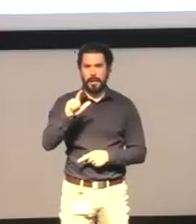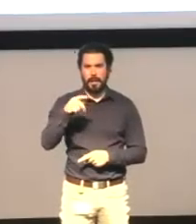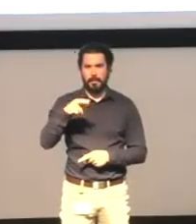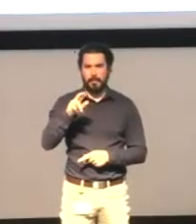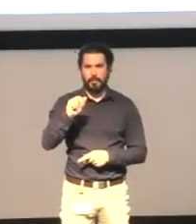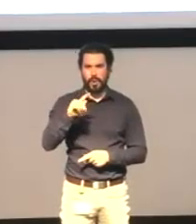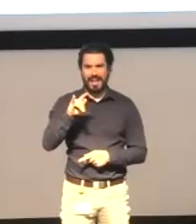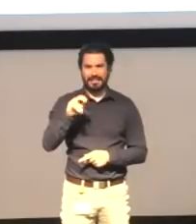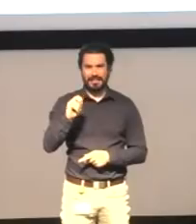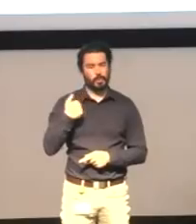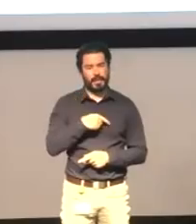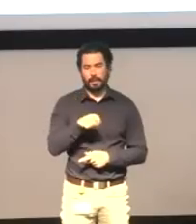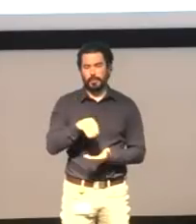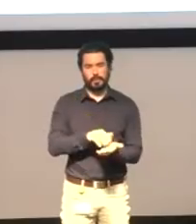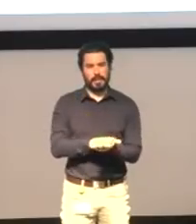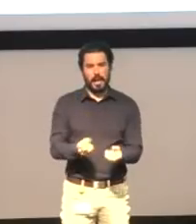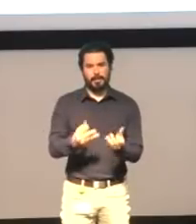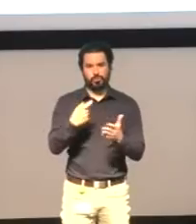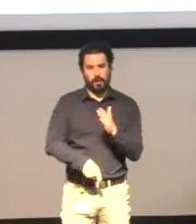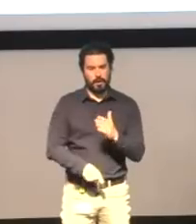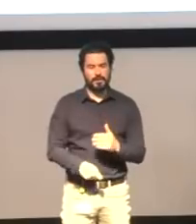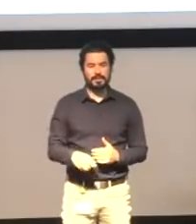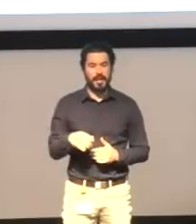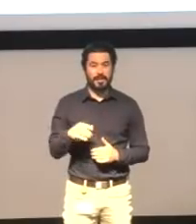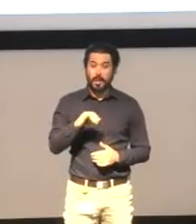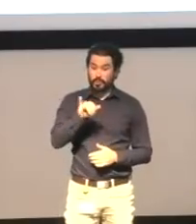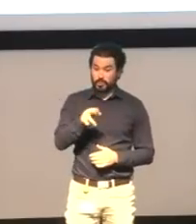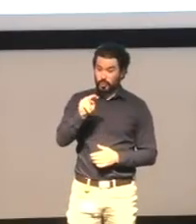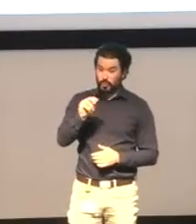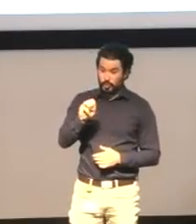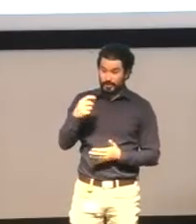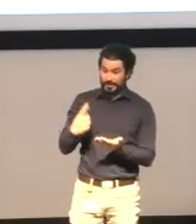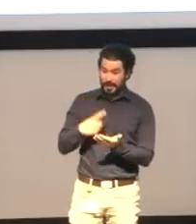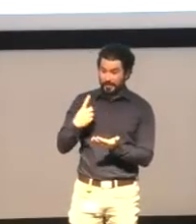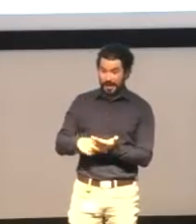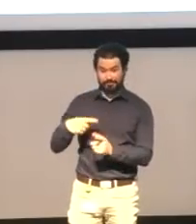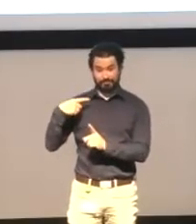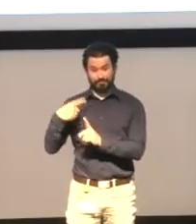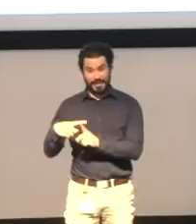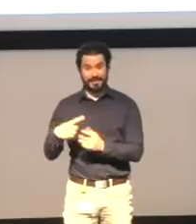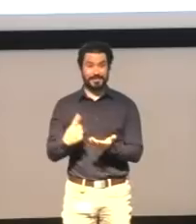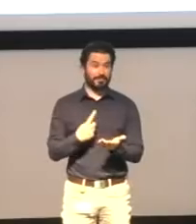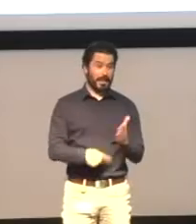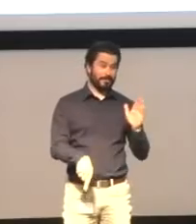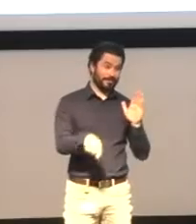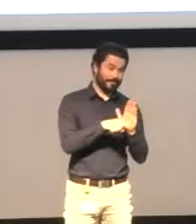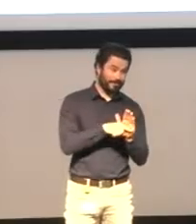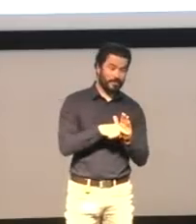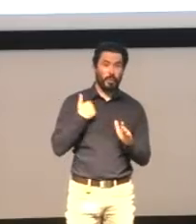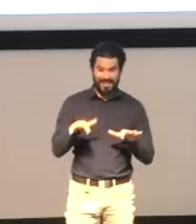was unanticipated, and that's sometimes June is a good month, sometimes it's a bad month because of these one-time items that